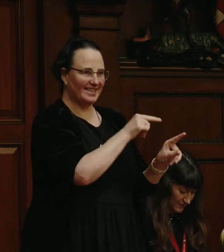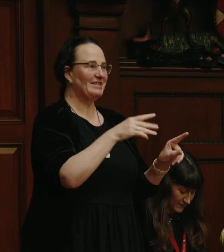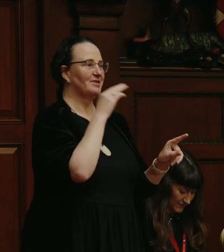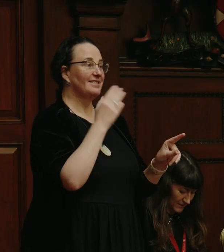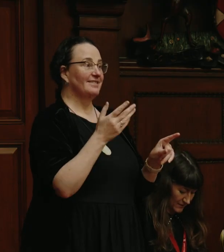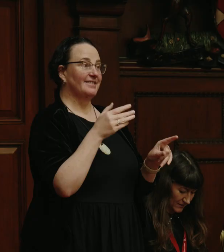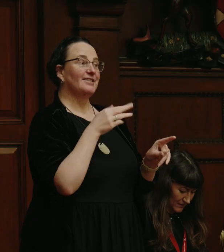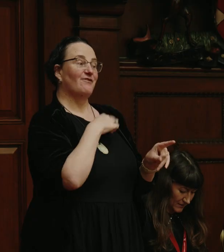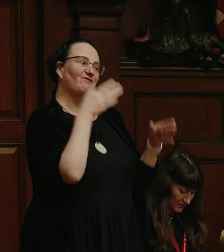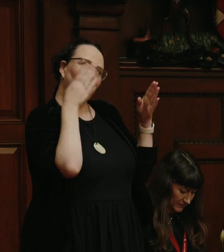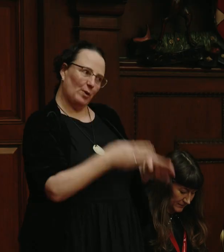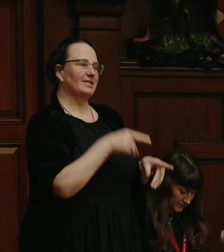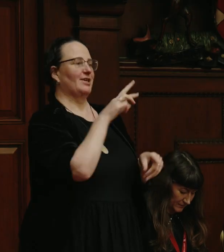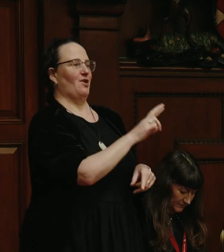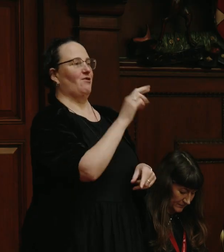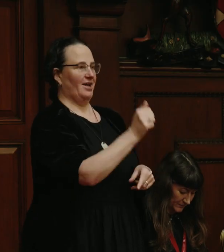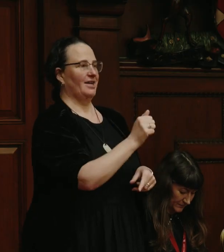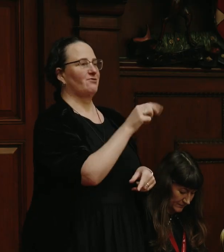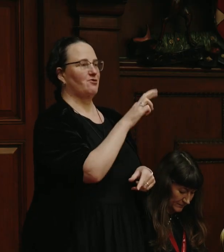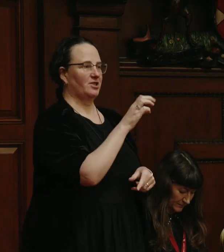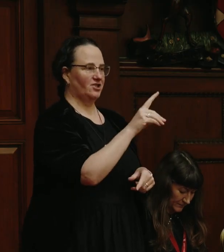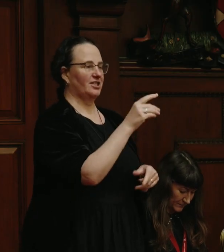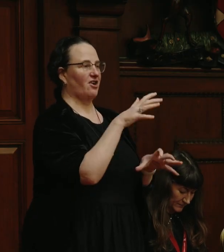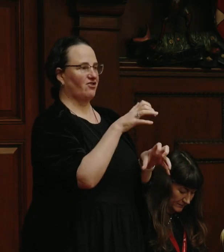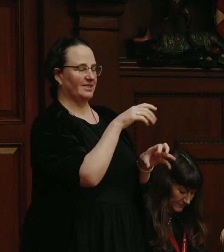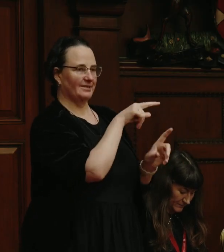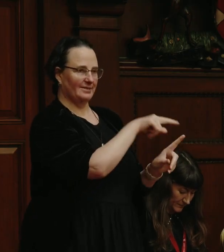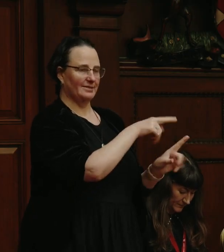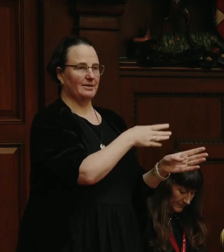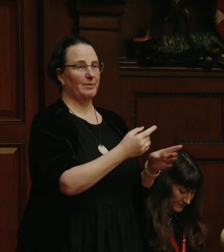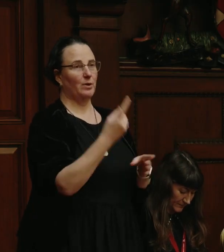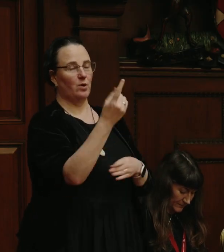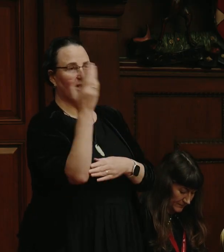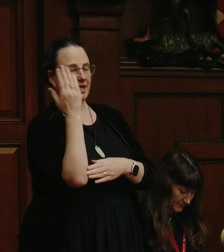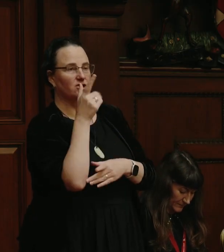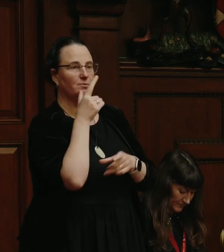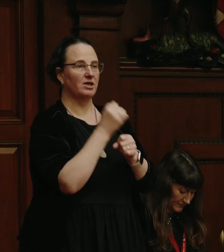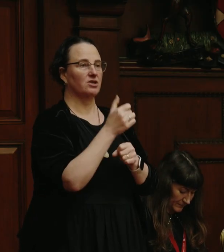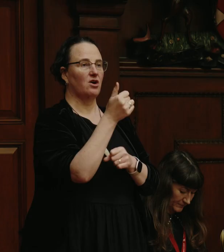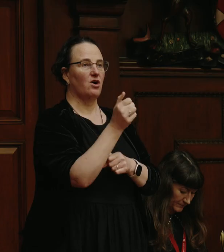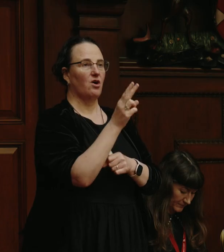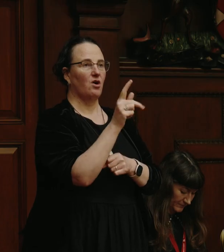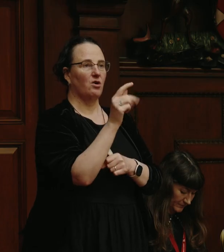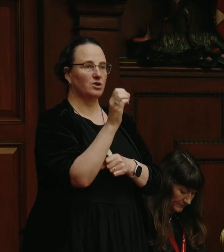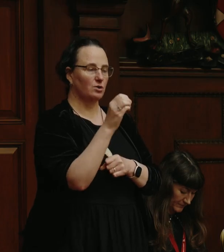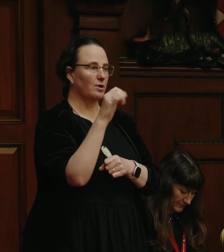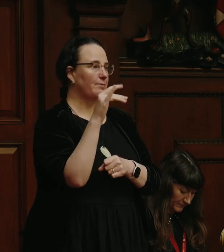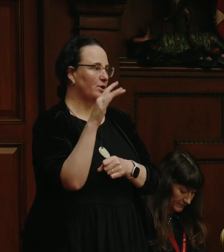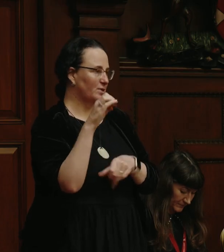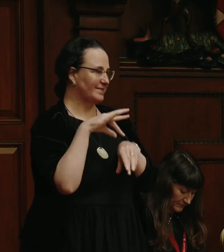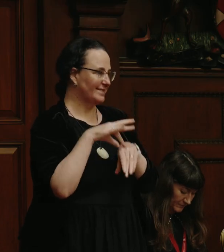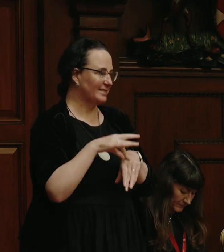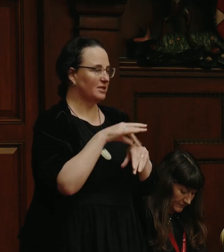arthritis. There would be probably one lecture on autoimmune connective tissue diseases. So you'll have literally a half an hour, 40 minutes,